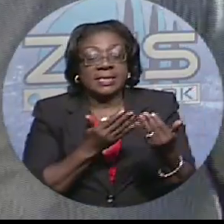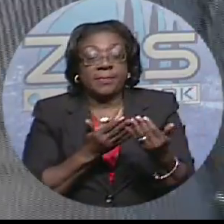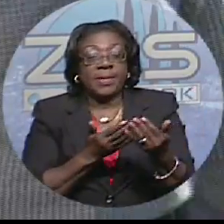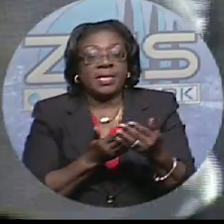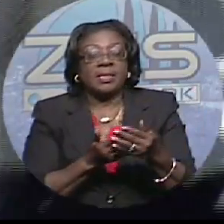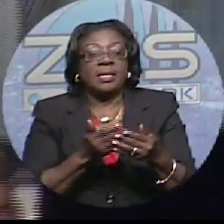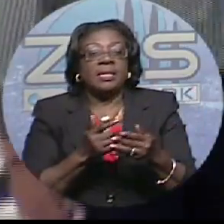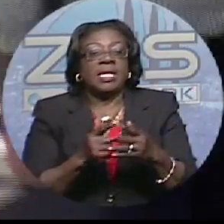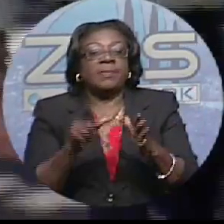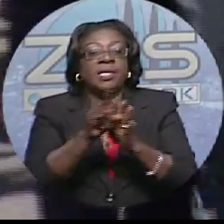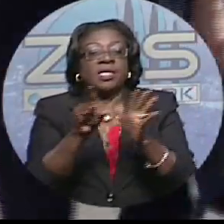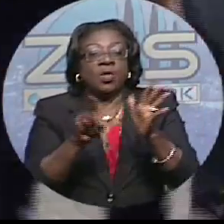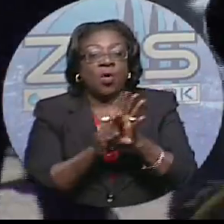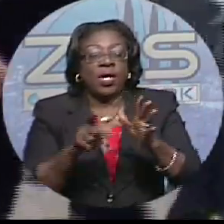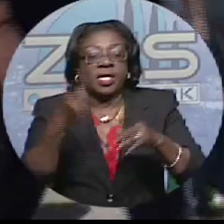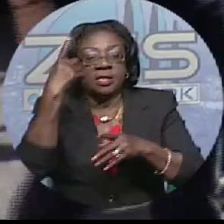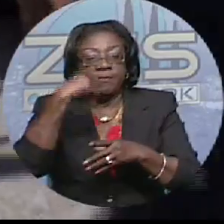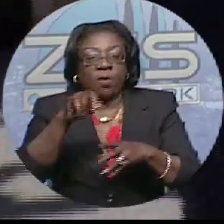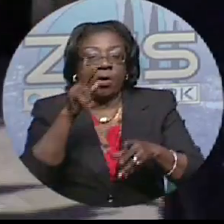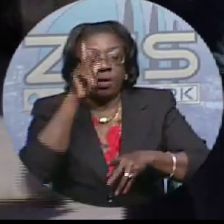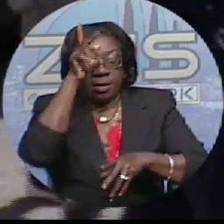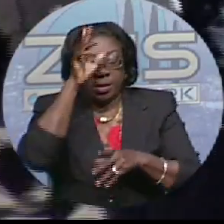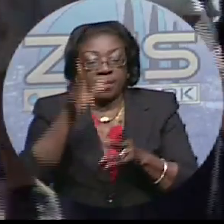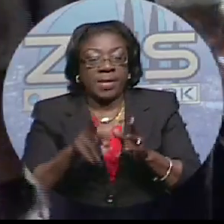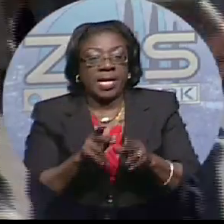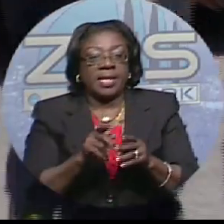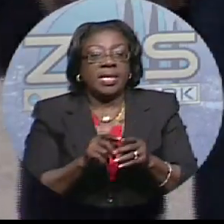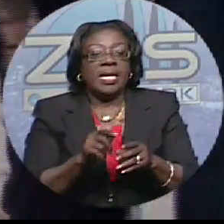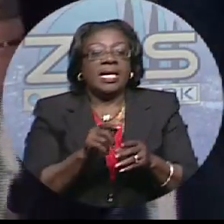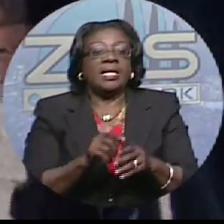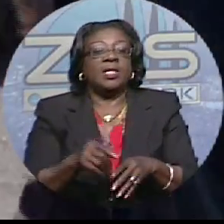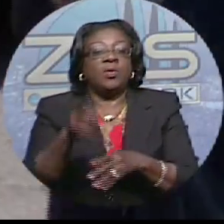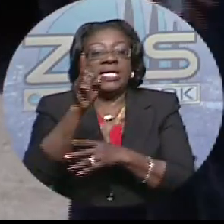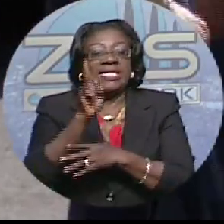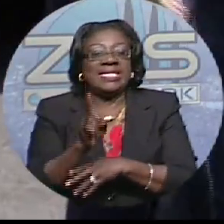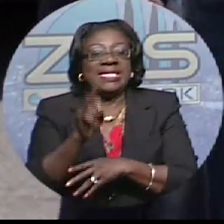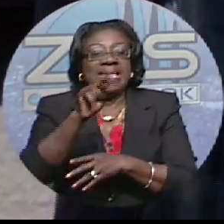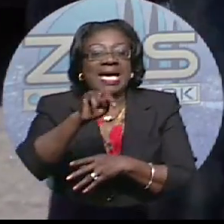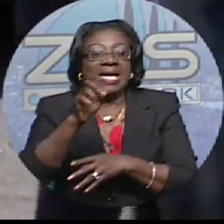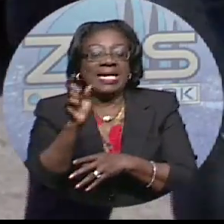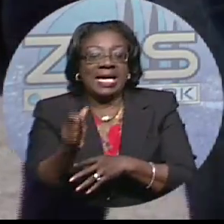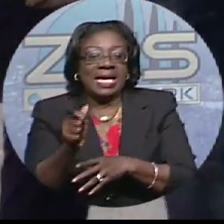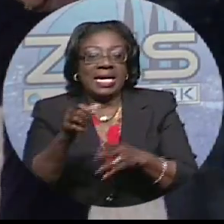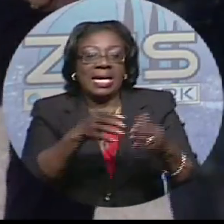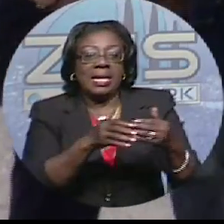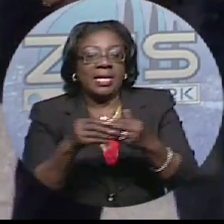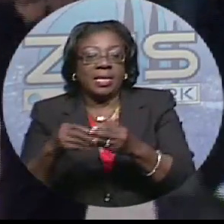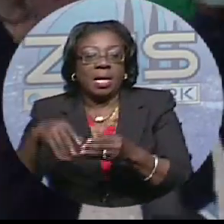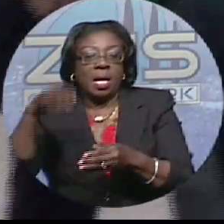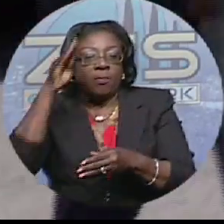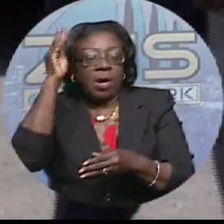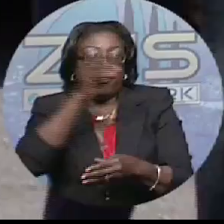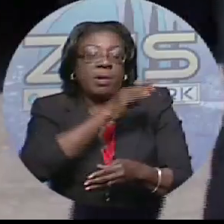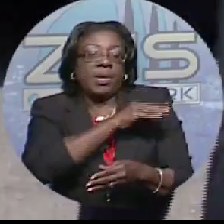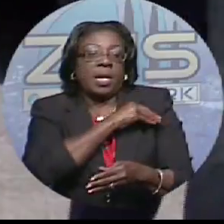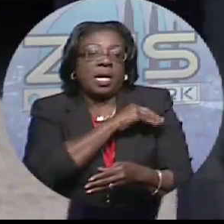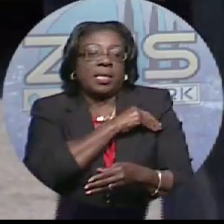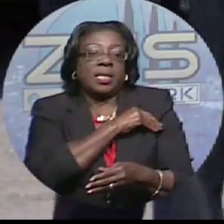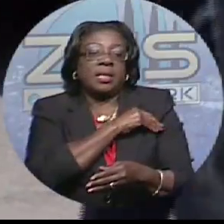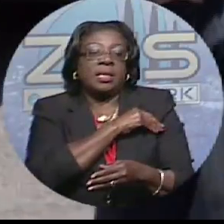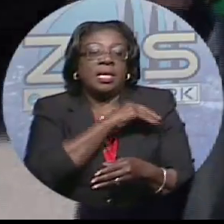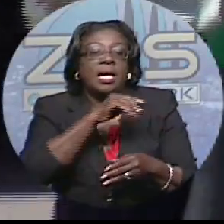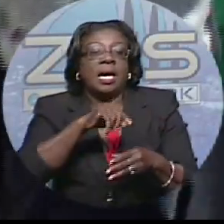because lawyers for the accused, including DNA leader Branville McCartney, Paul Moss, Donald Saunders, Halston